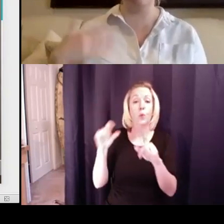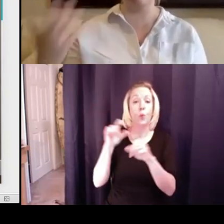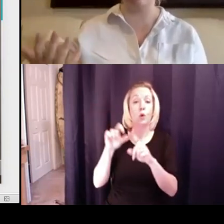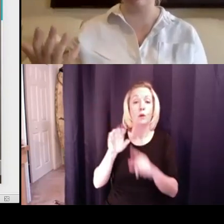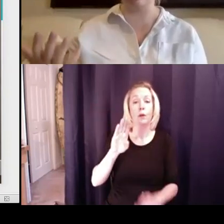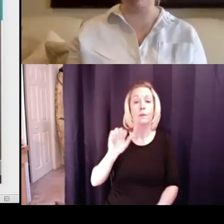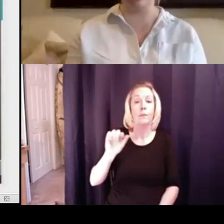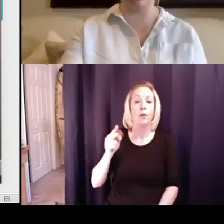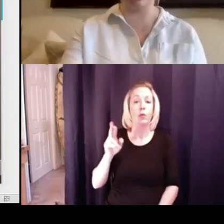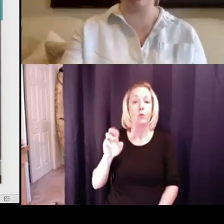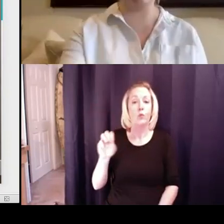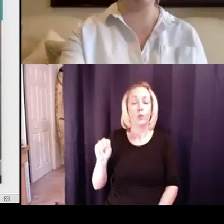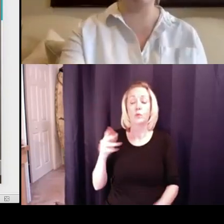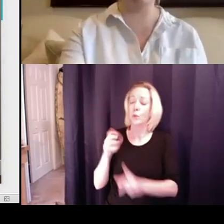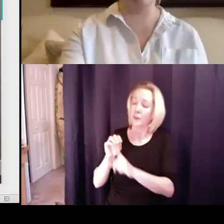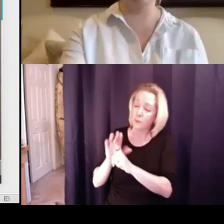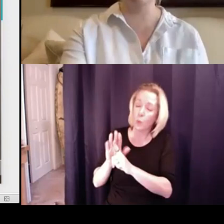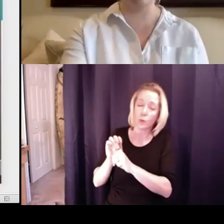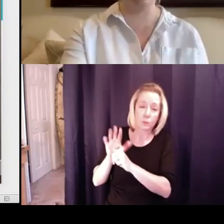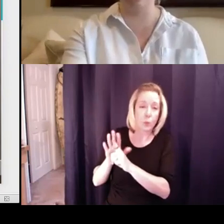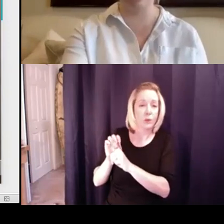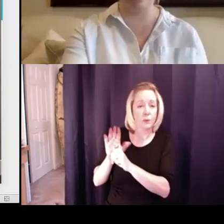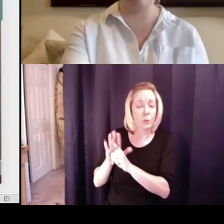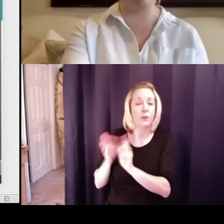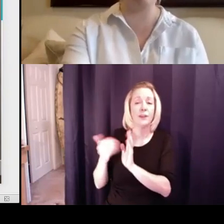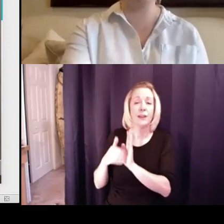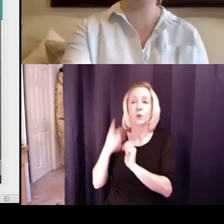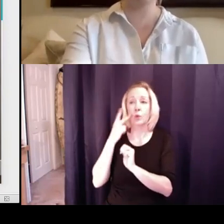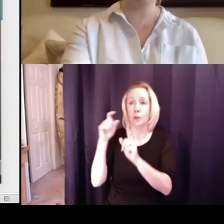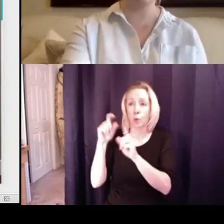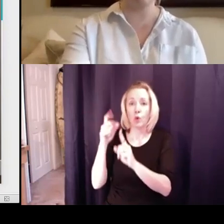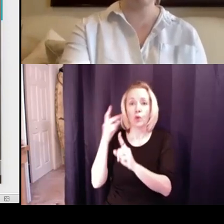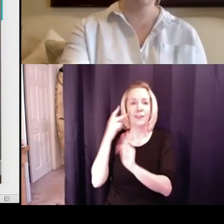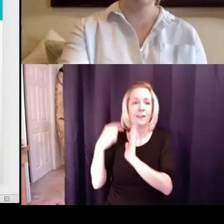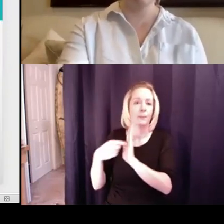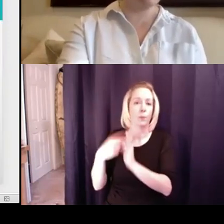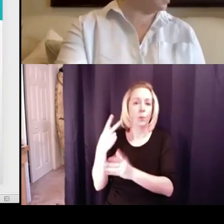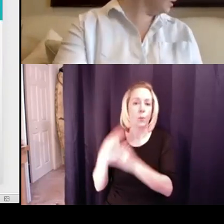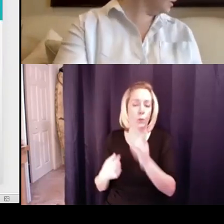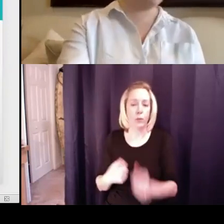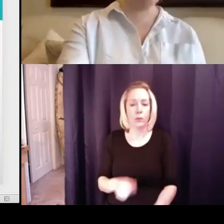with as many experiences as possible to see the word, see the symbol.